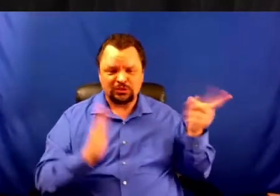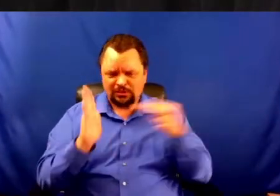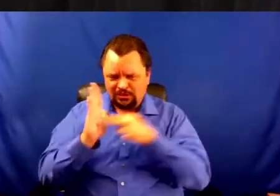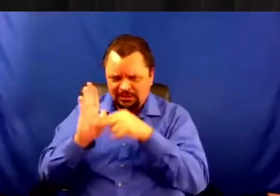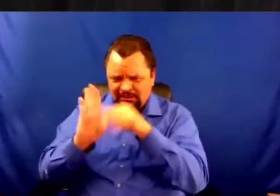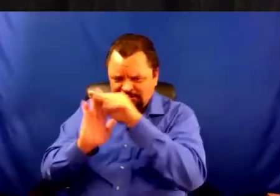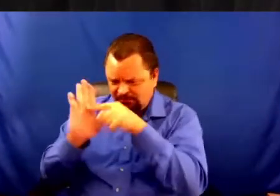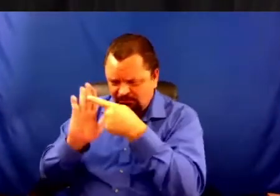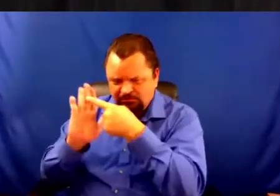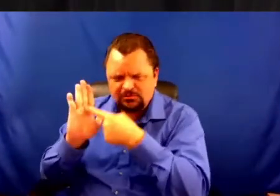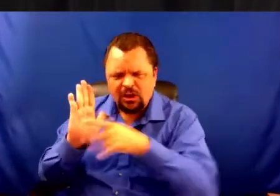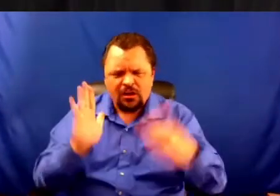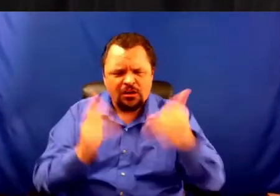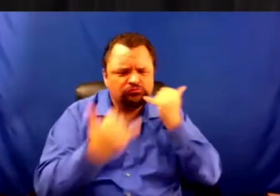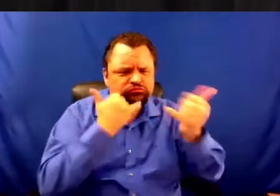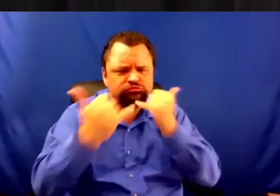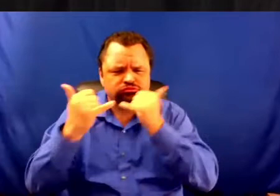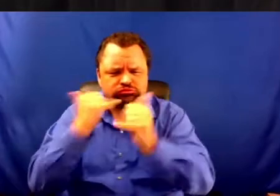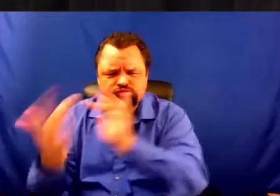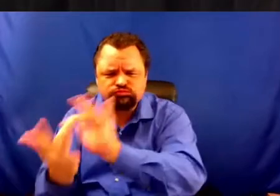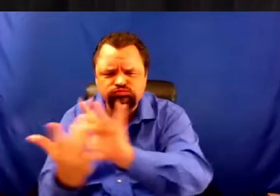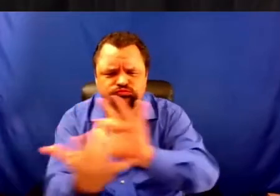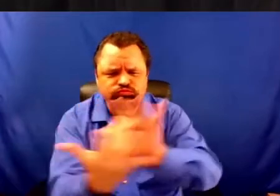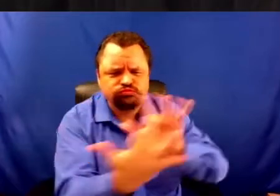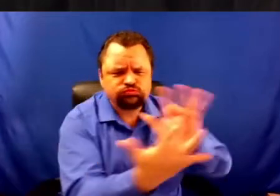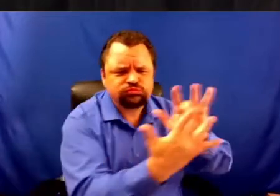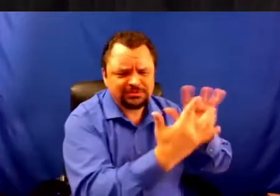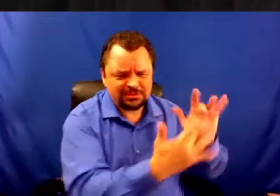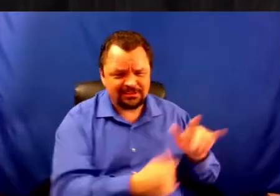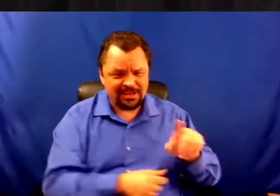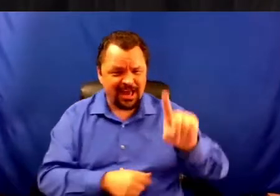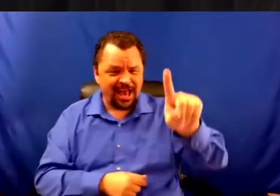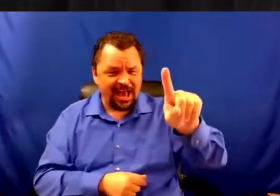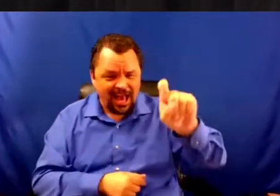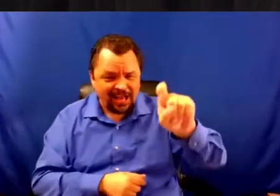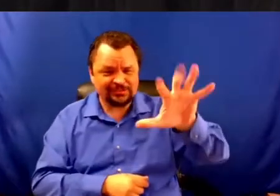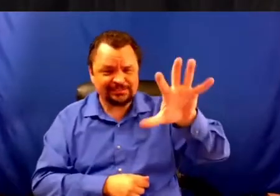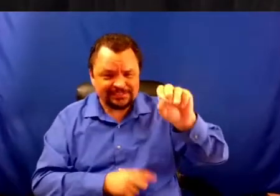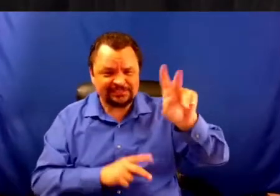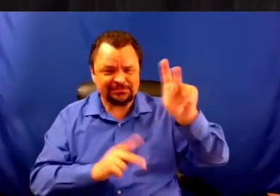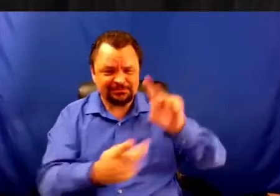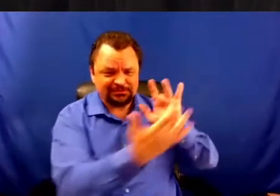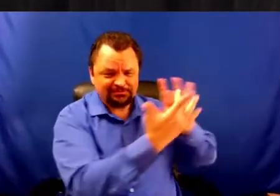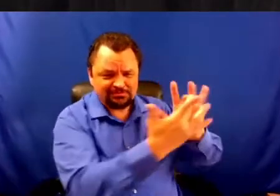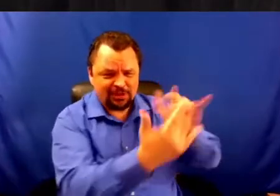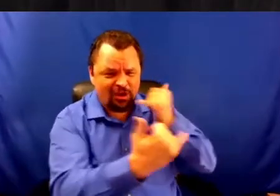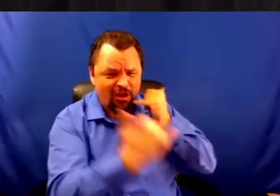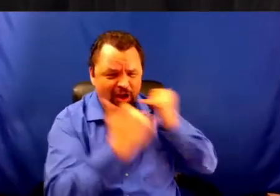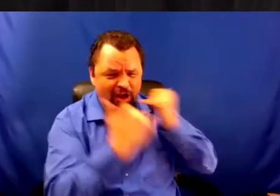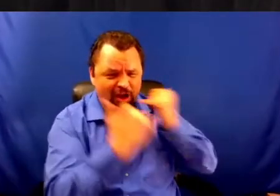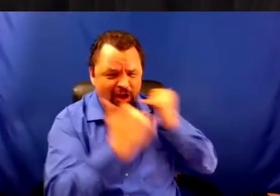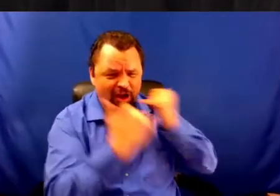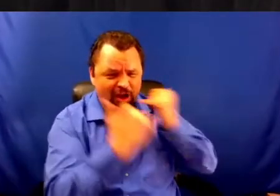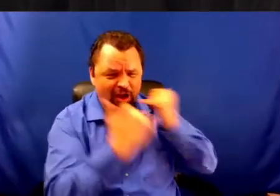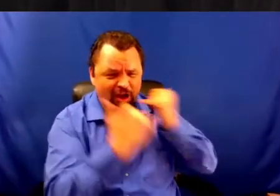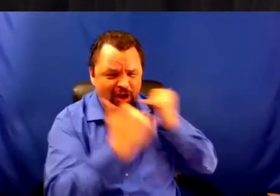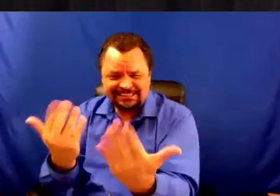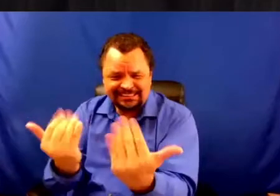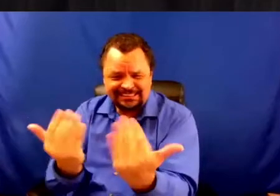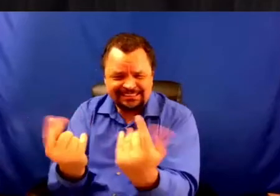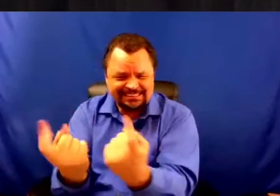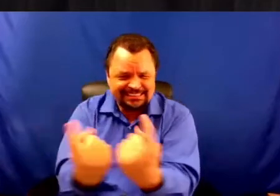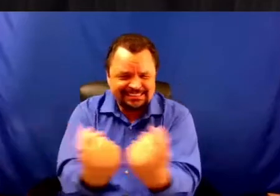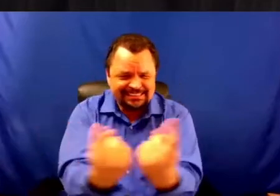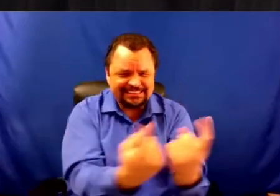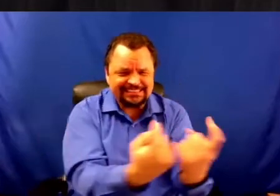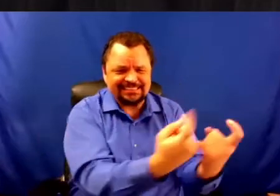single person on that list, 150 people herself. Wow. She called them and encouraged them to come in. Many of them were afraid to